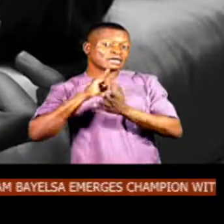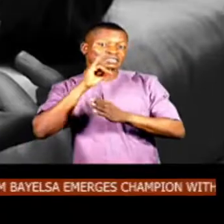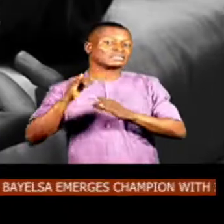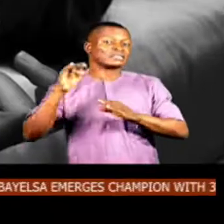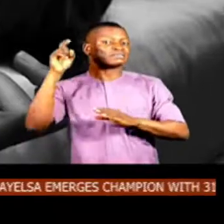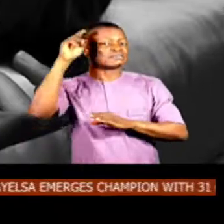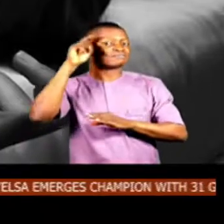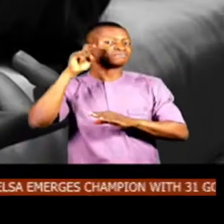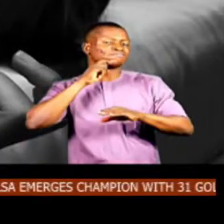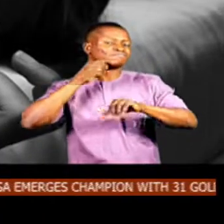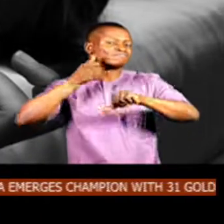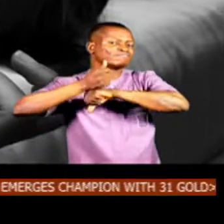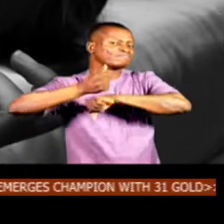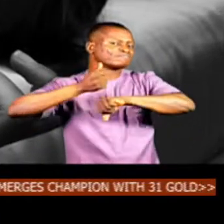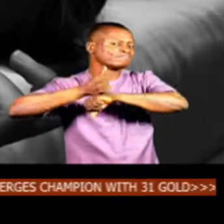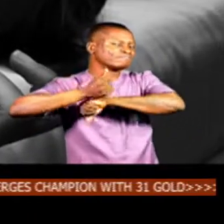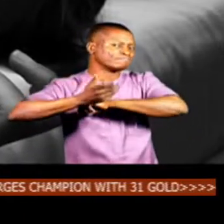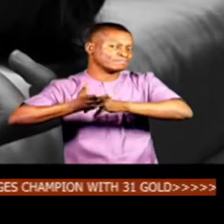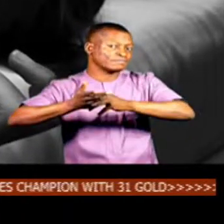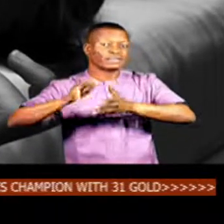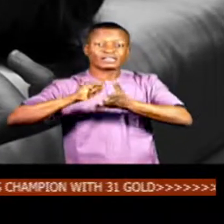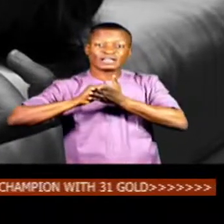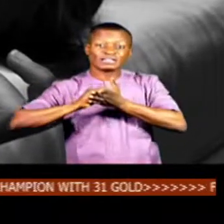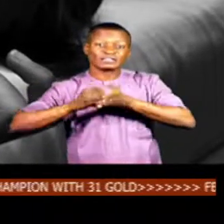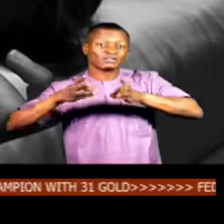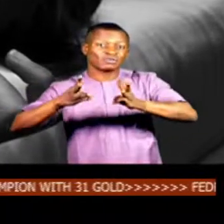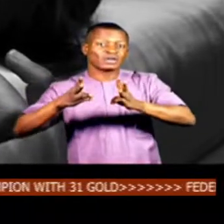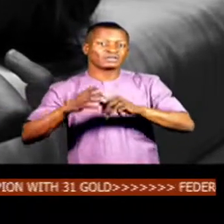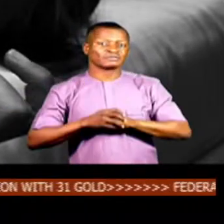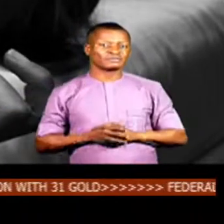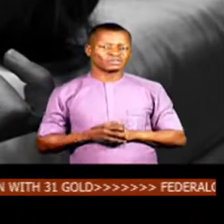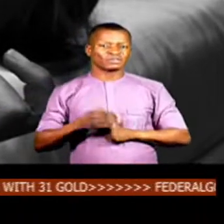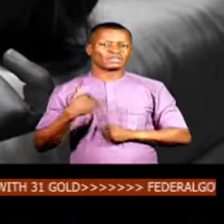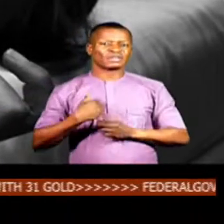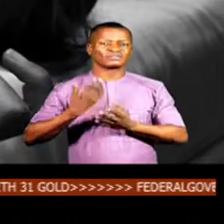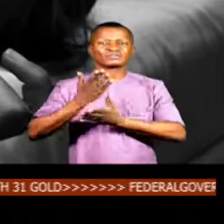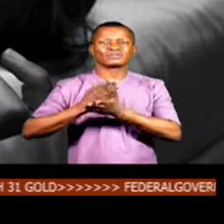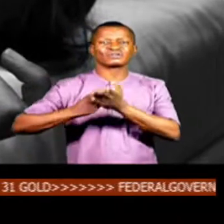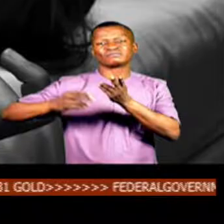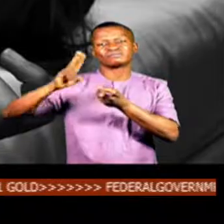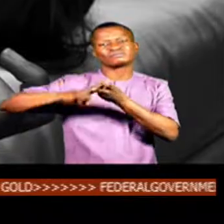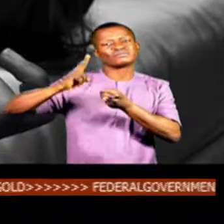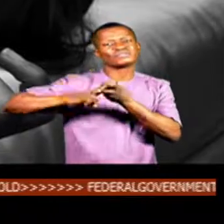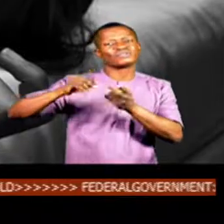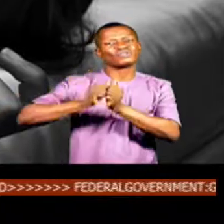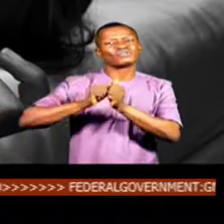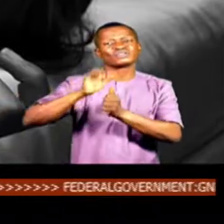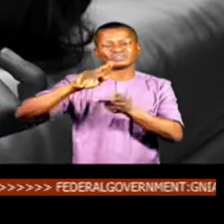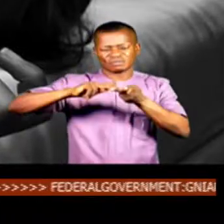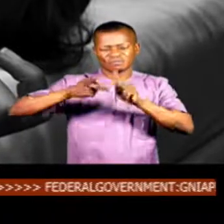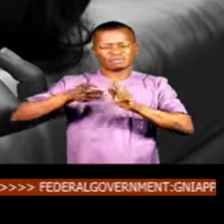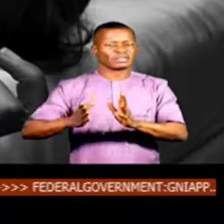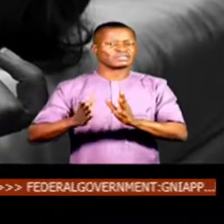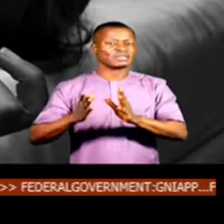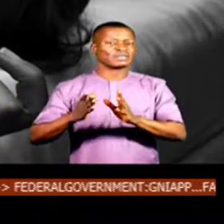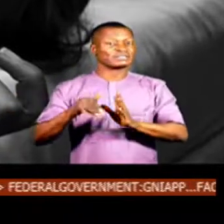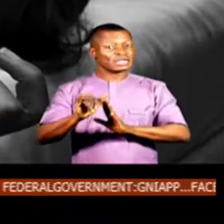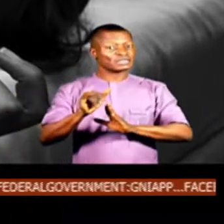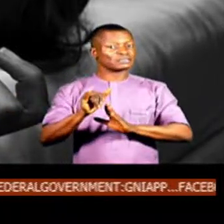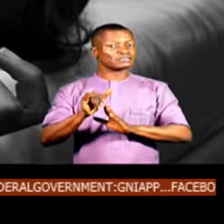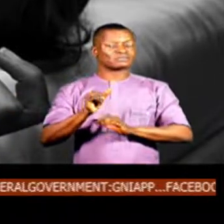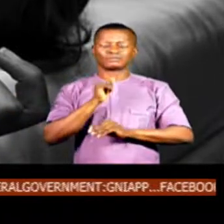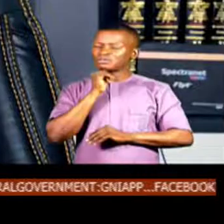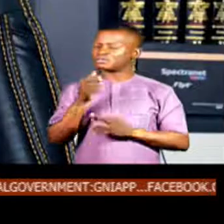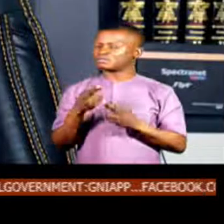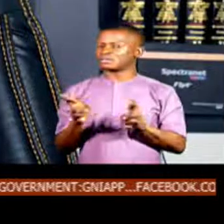when you intentionally have sexual intercourse with your partner even though they